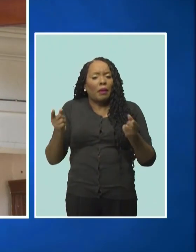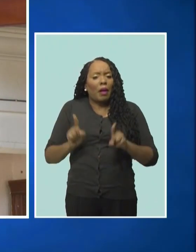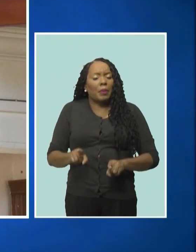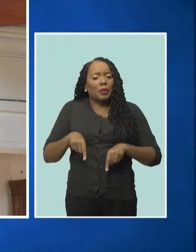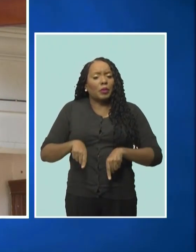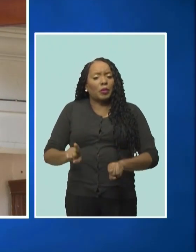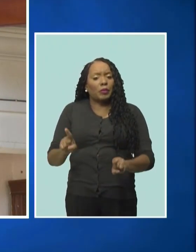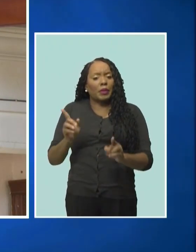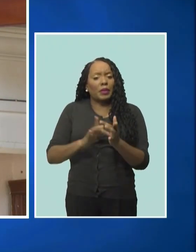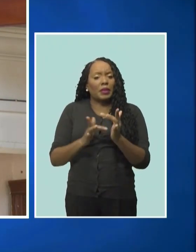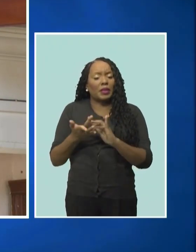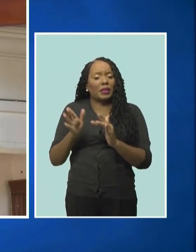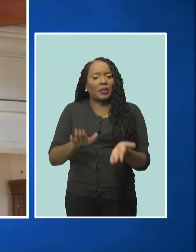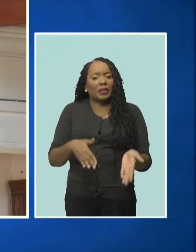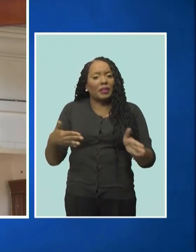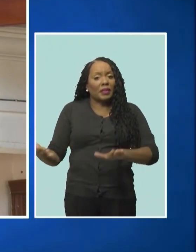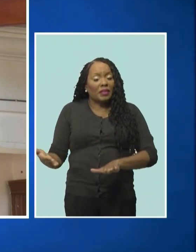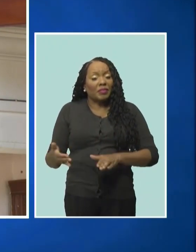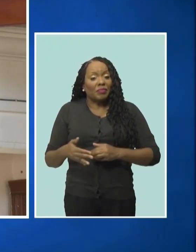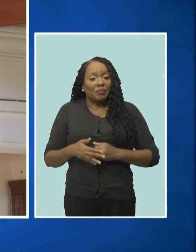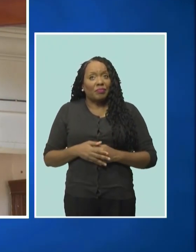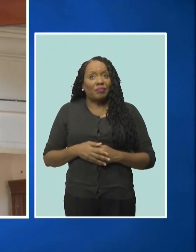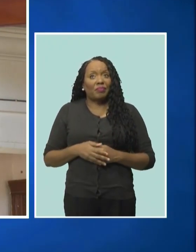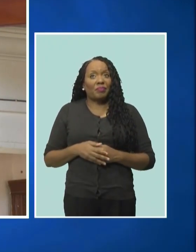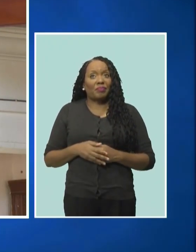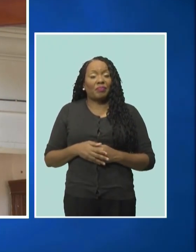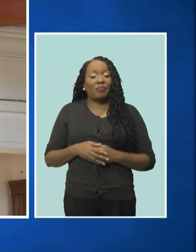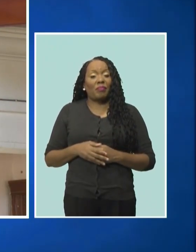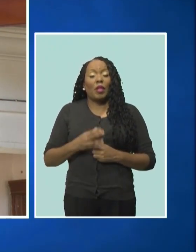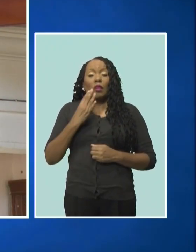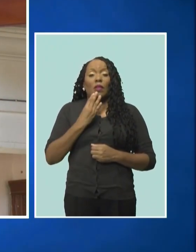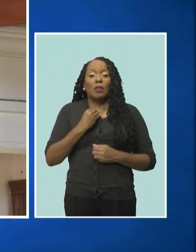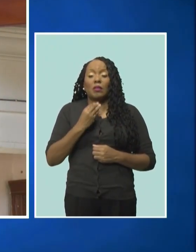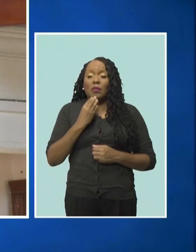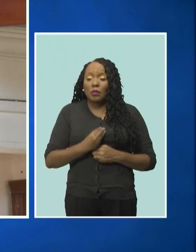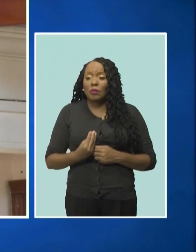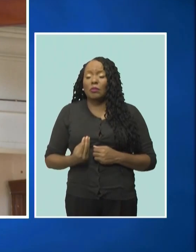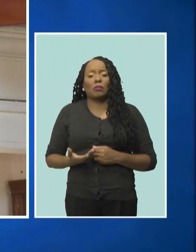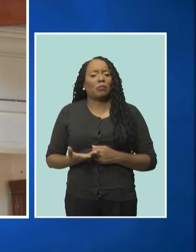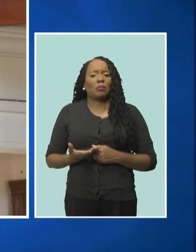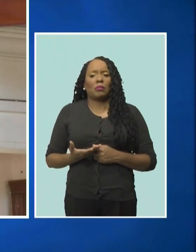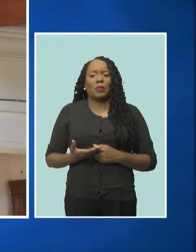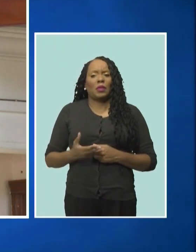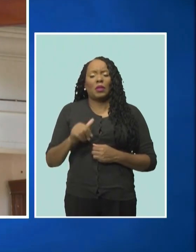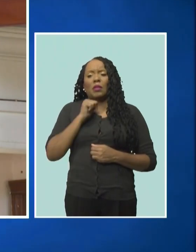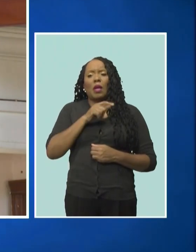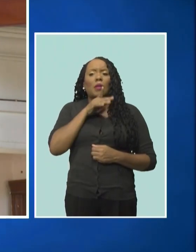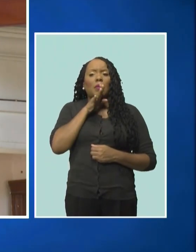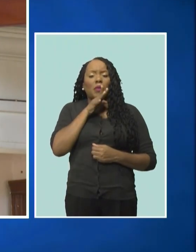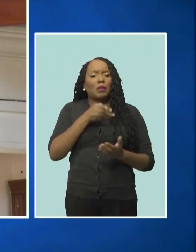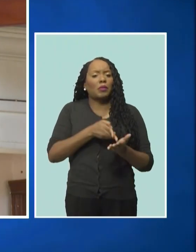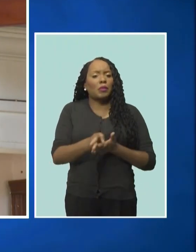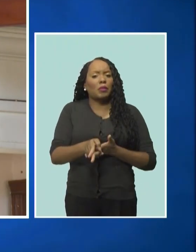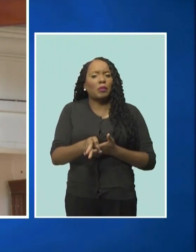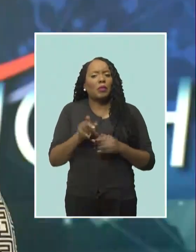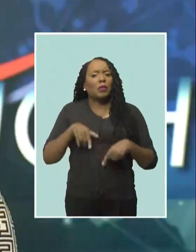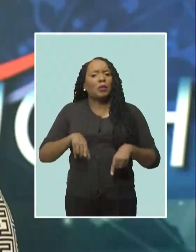They were loose with the truth on such a momentous